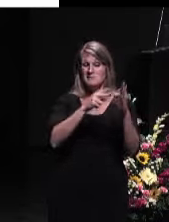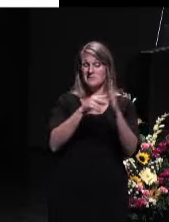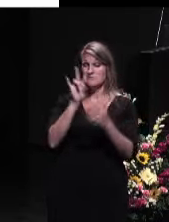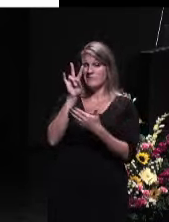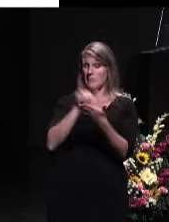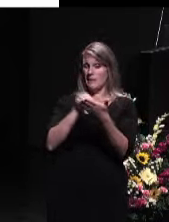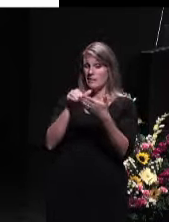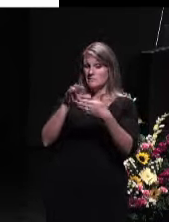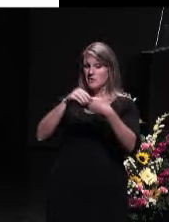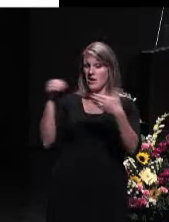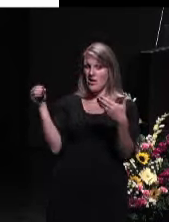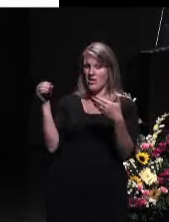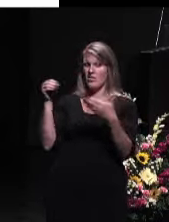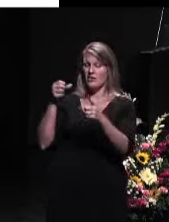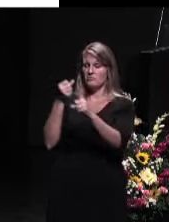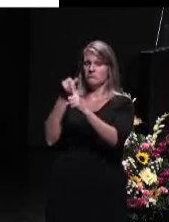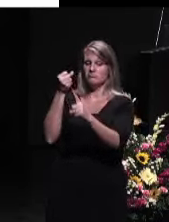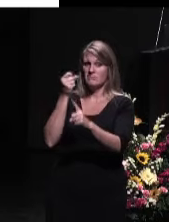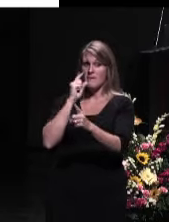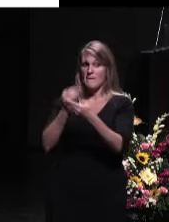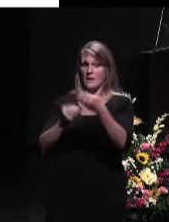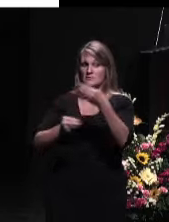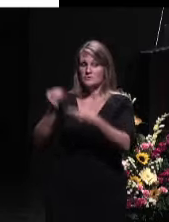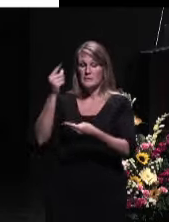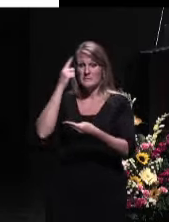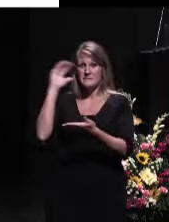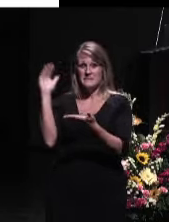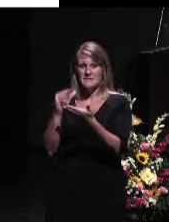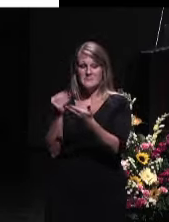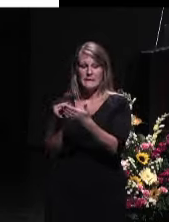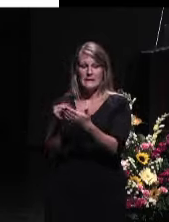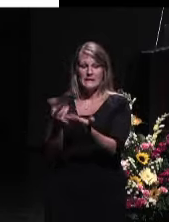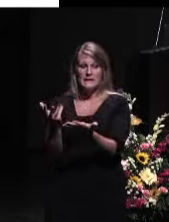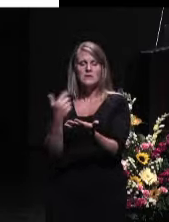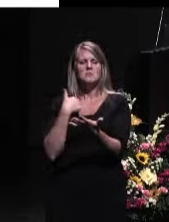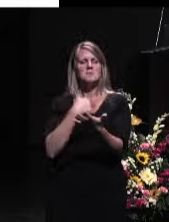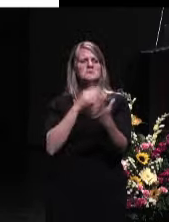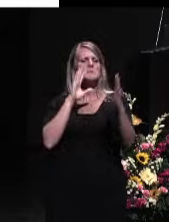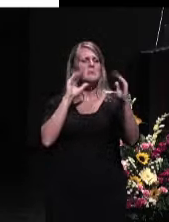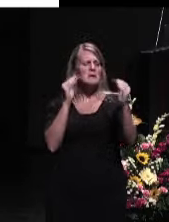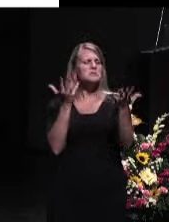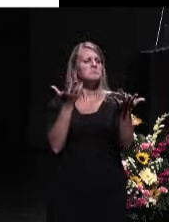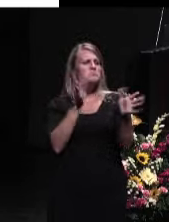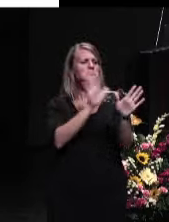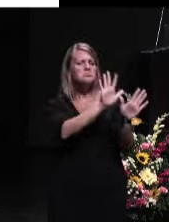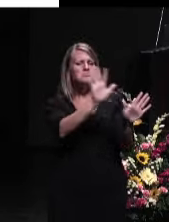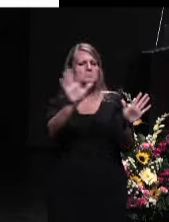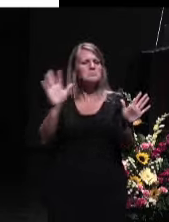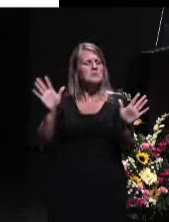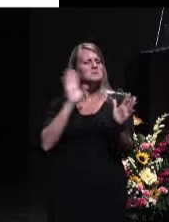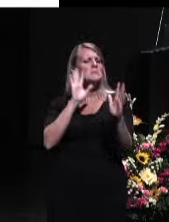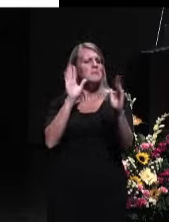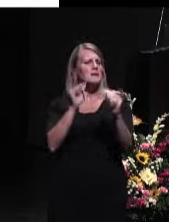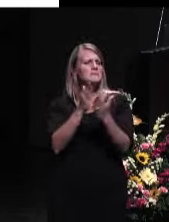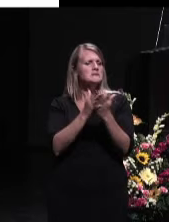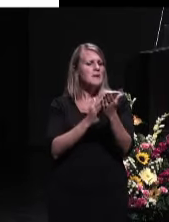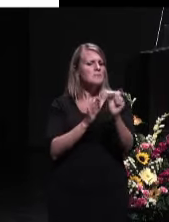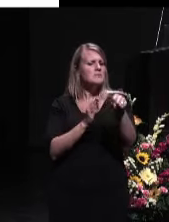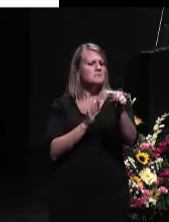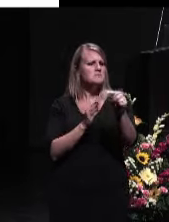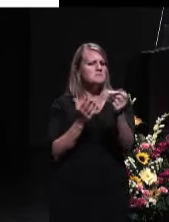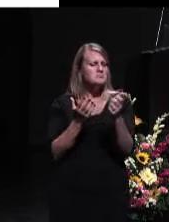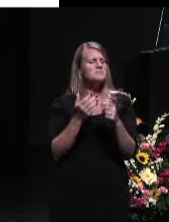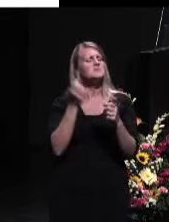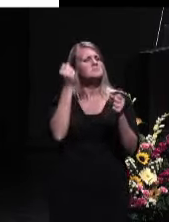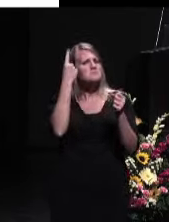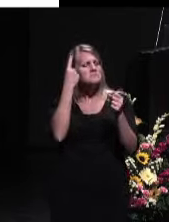million budget impact because of this. We anticipated with some of the trends that are occurring some of this. So we know that